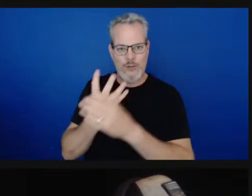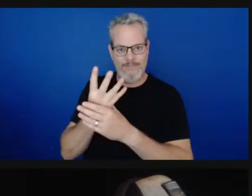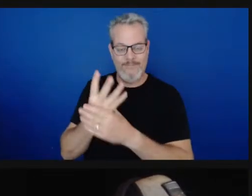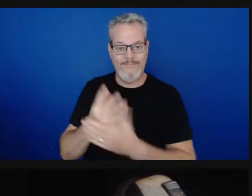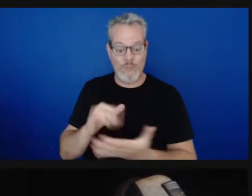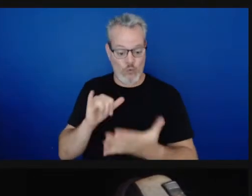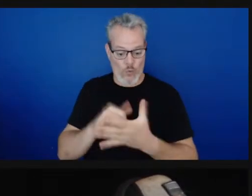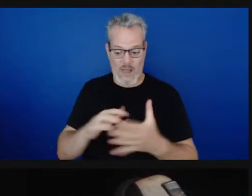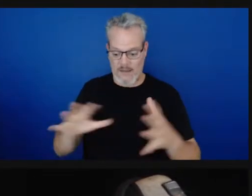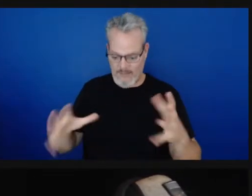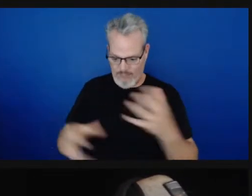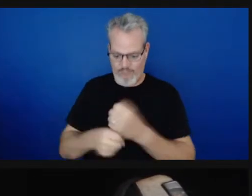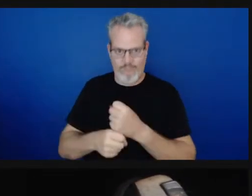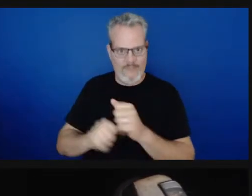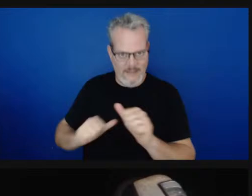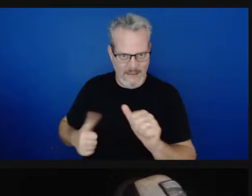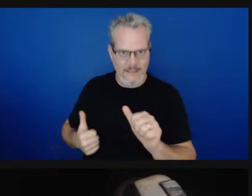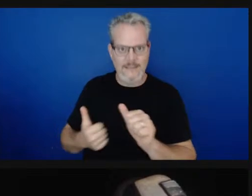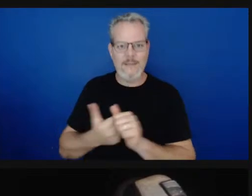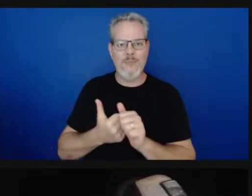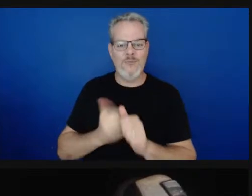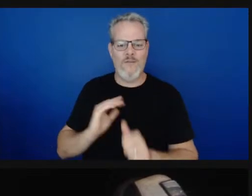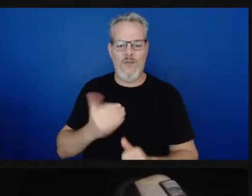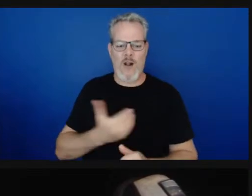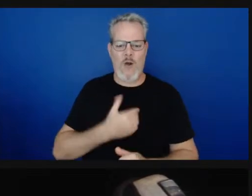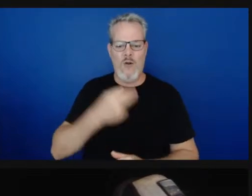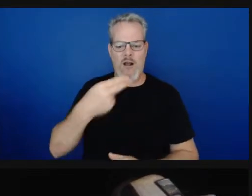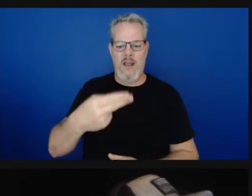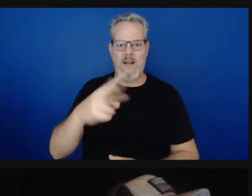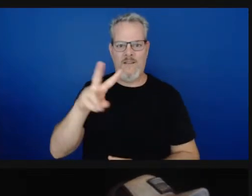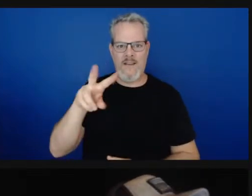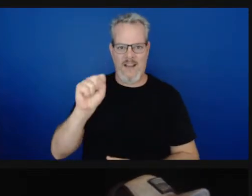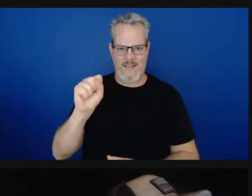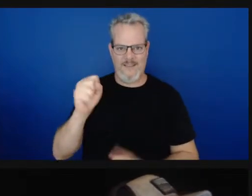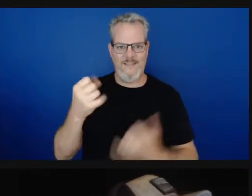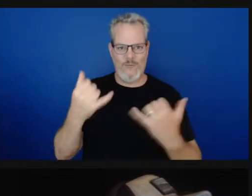Mauna Loa, and it completes our Hawaiian volcano summary for this week.